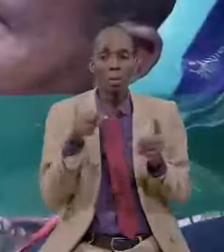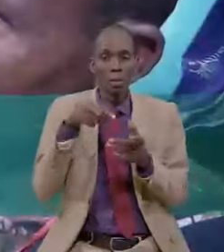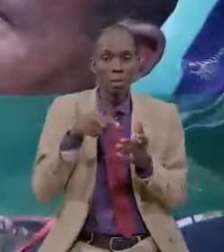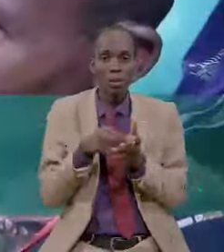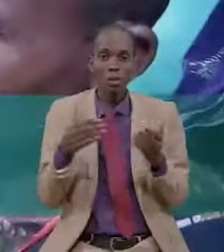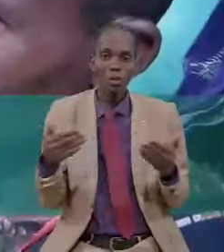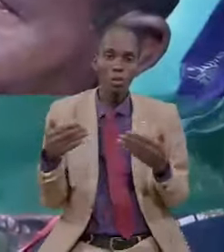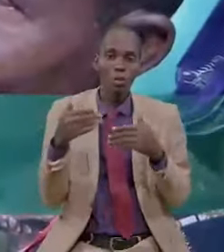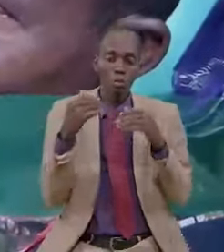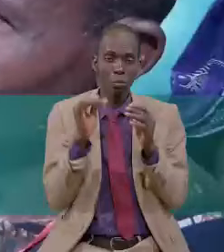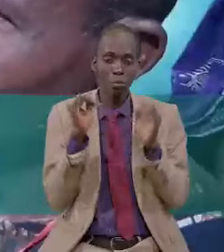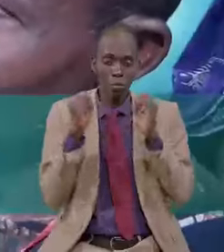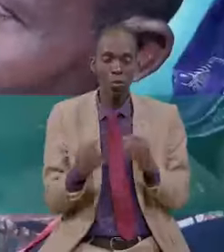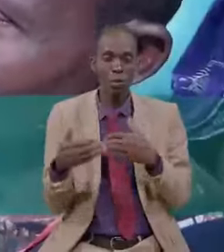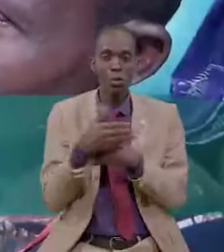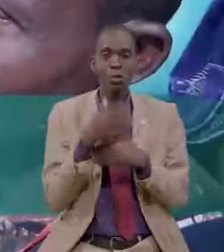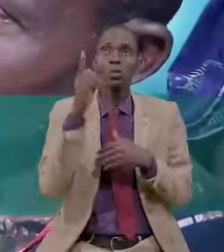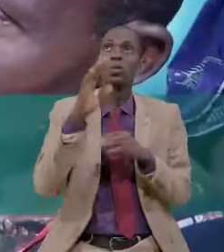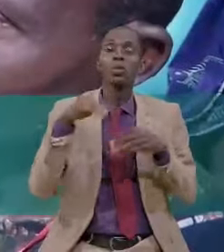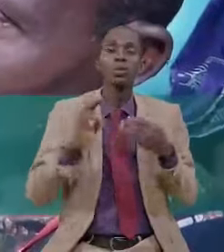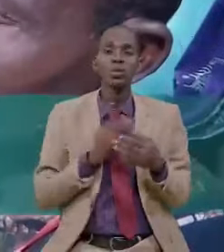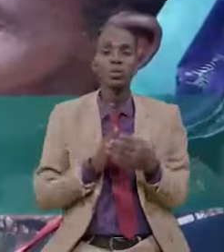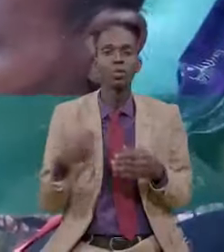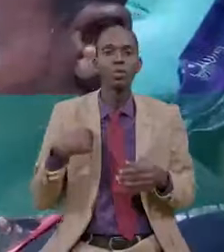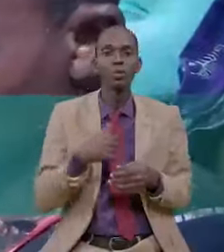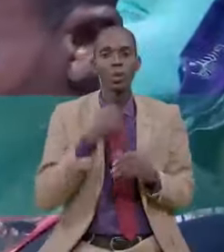Power. Somebody shout power.